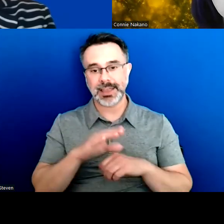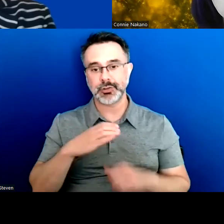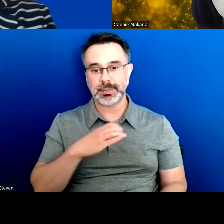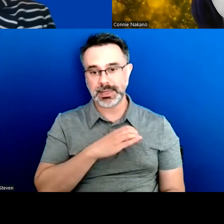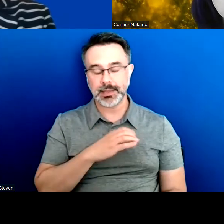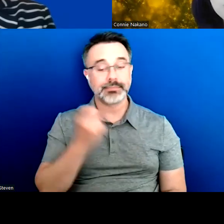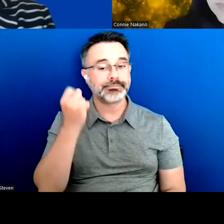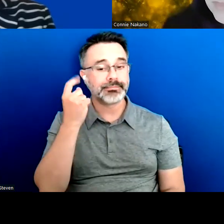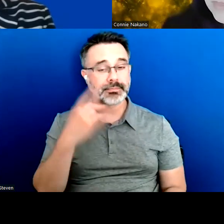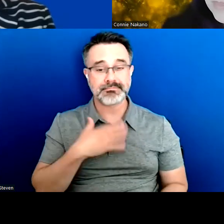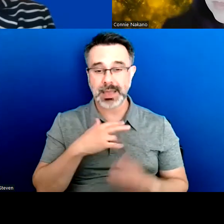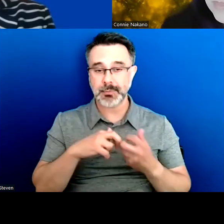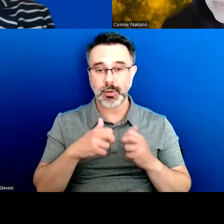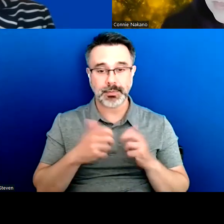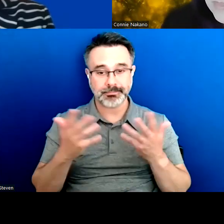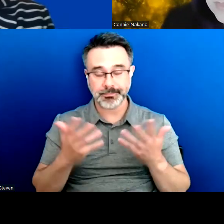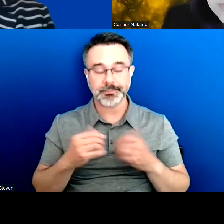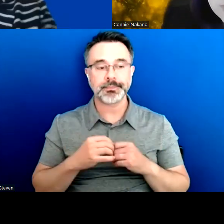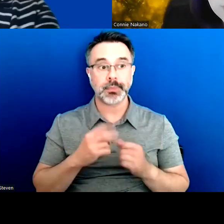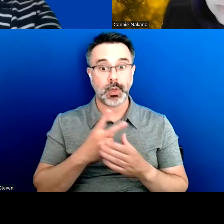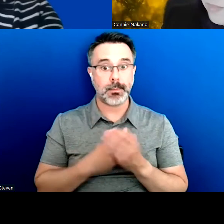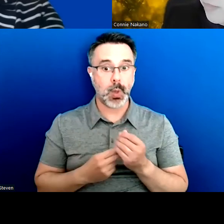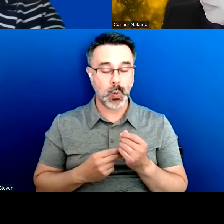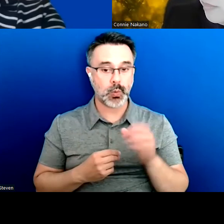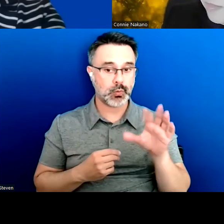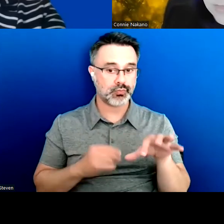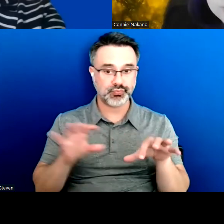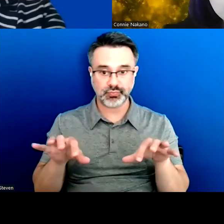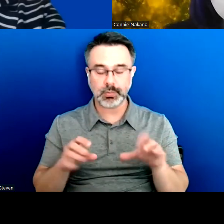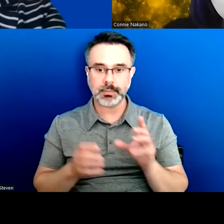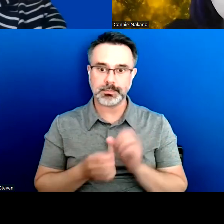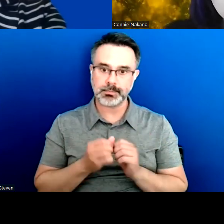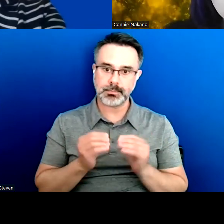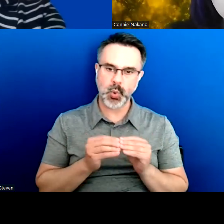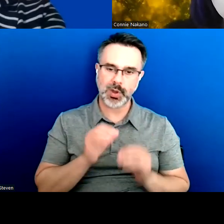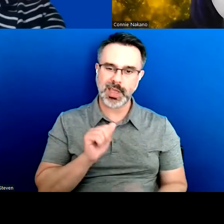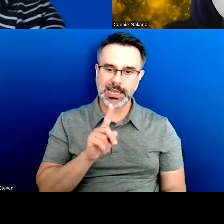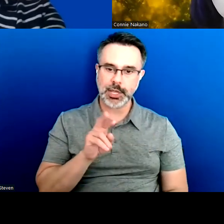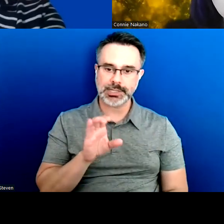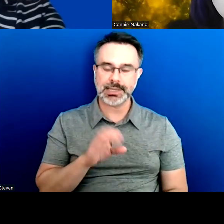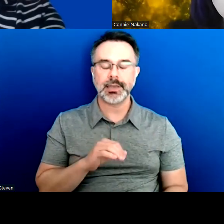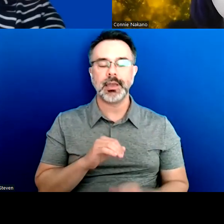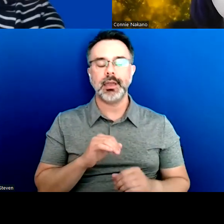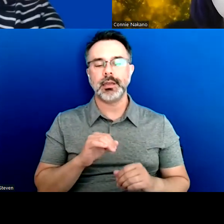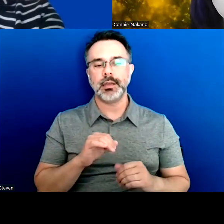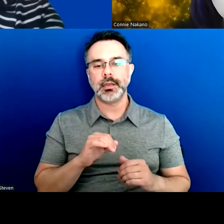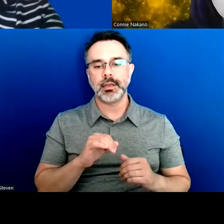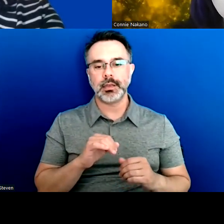problem is that in both capacities, but especially at the ADRC level,